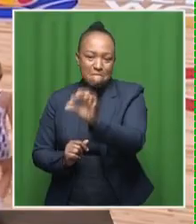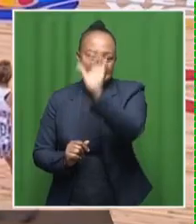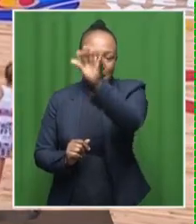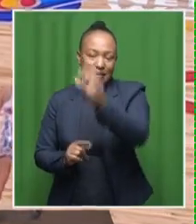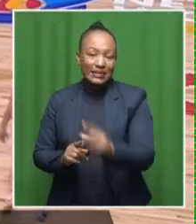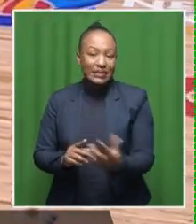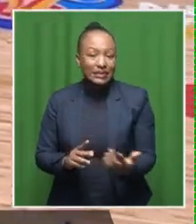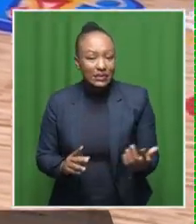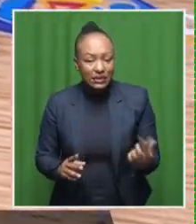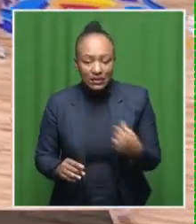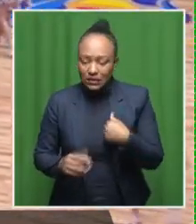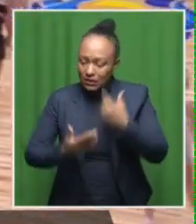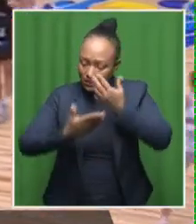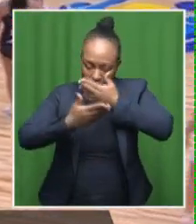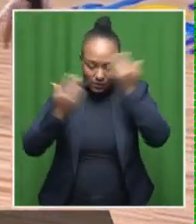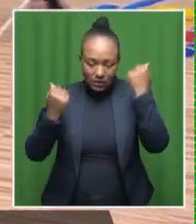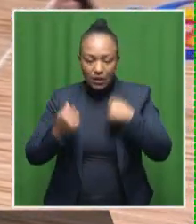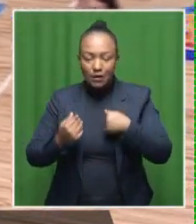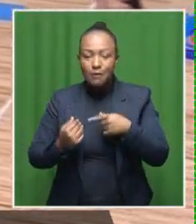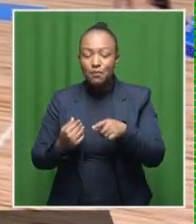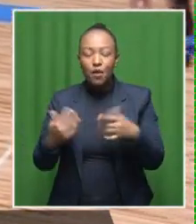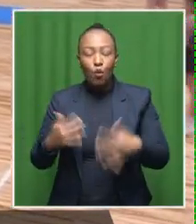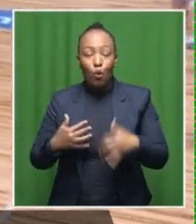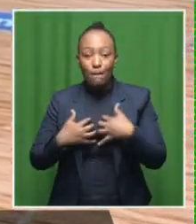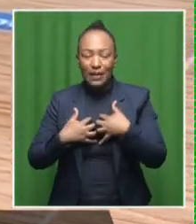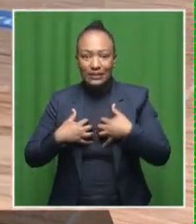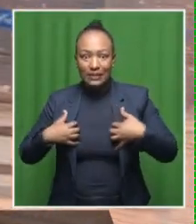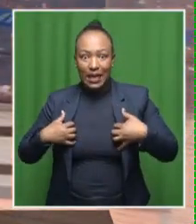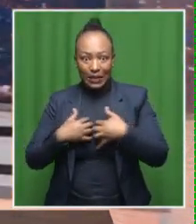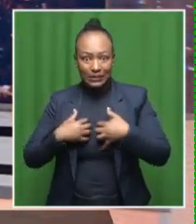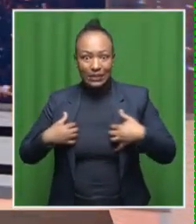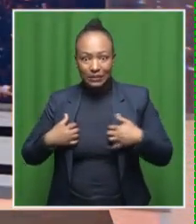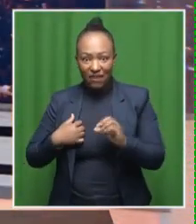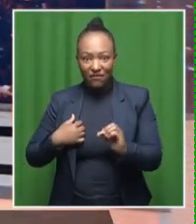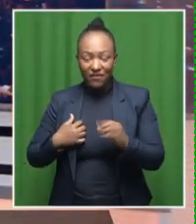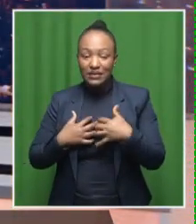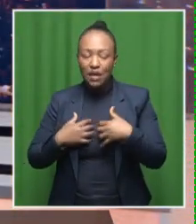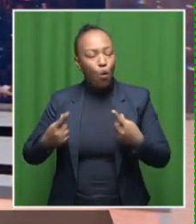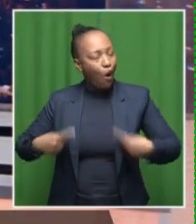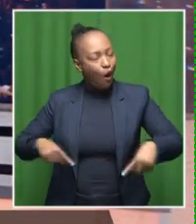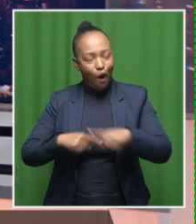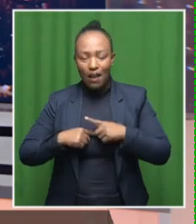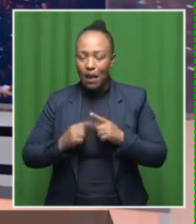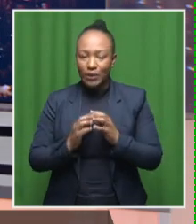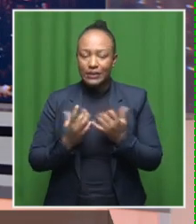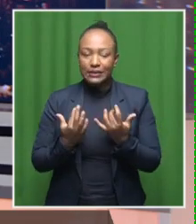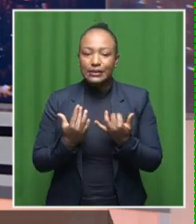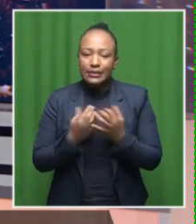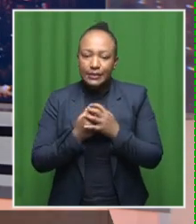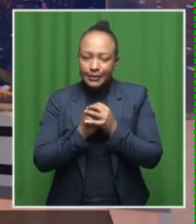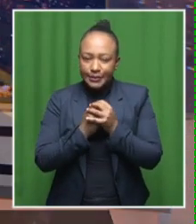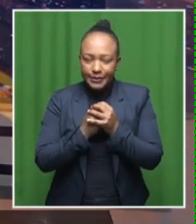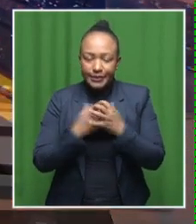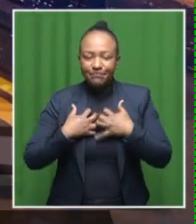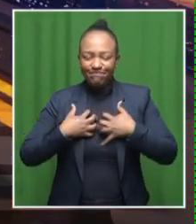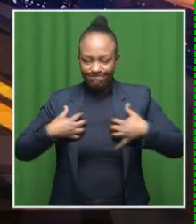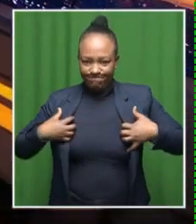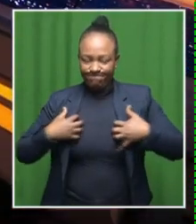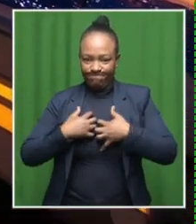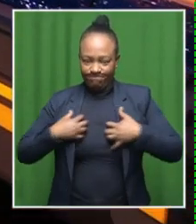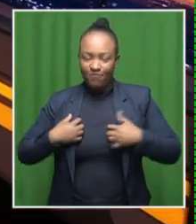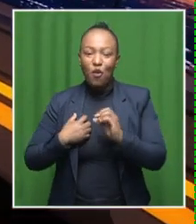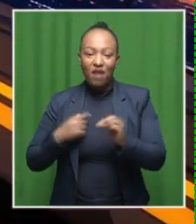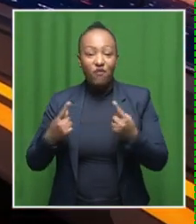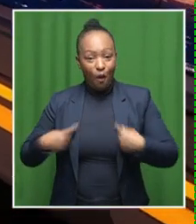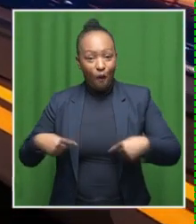Oh, God, I don't even know. Like, I'm so stressed out. We're all stressed out, Dineo. We're all stressed out, believe you me. Sandy, just as I wrap up with you